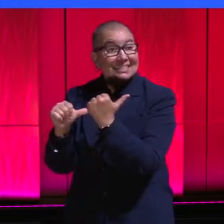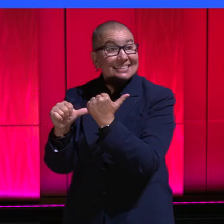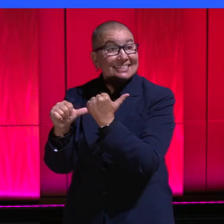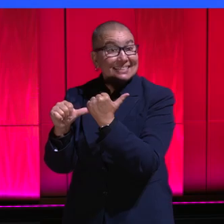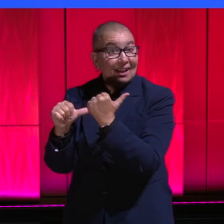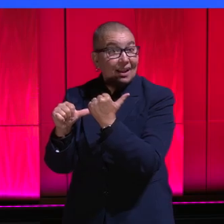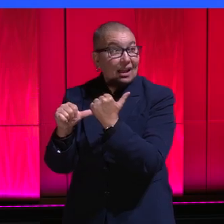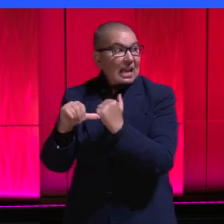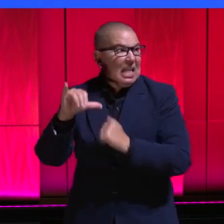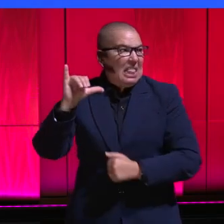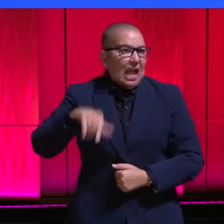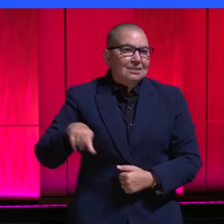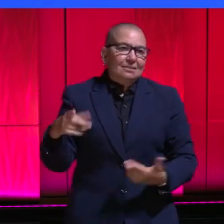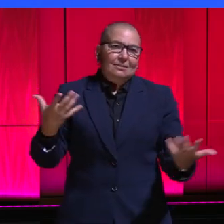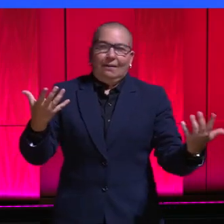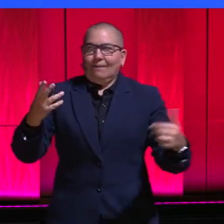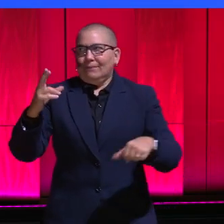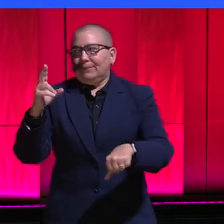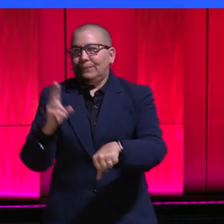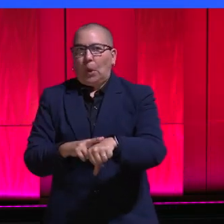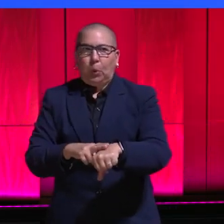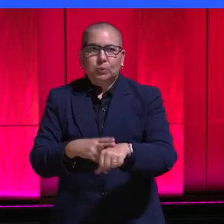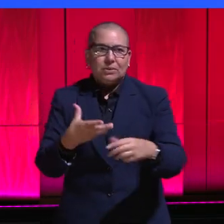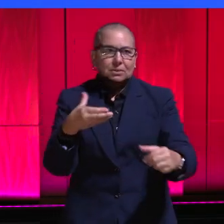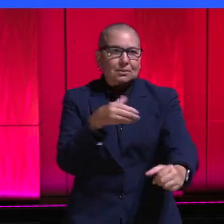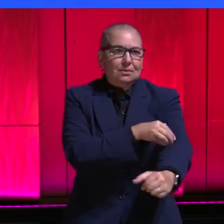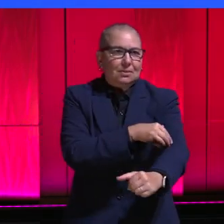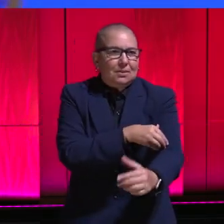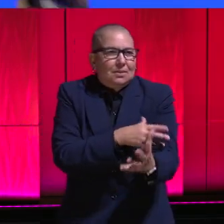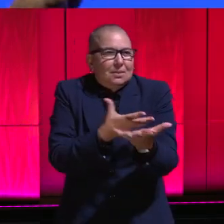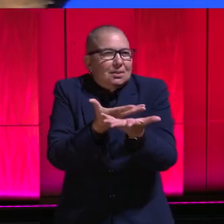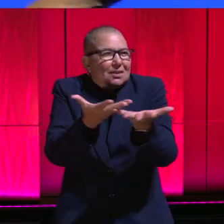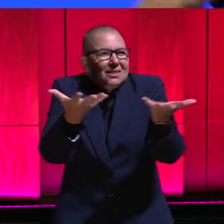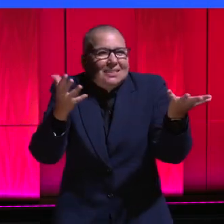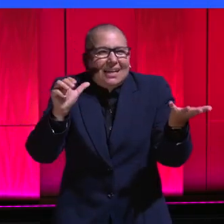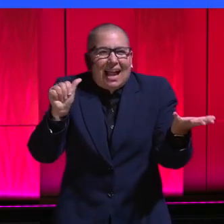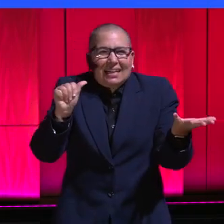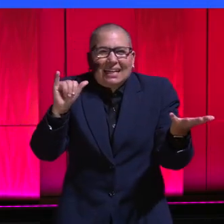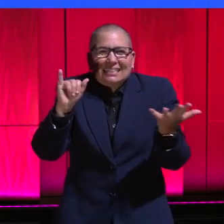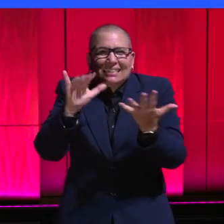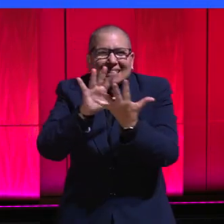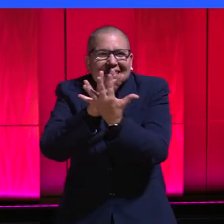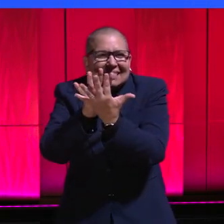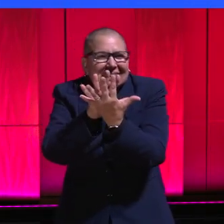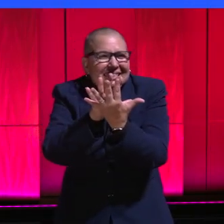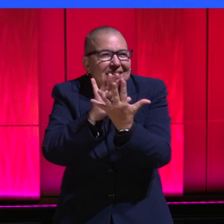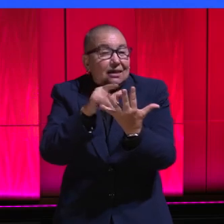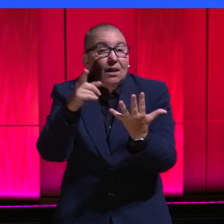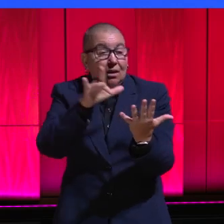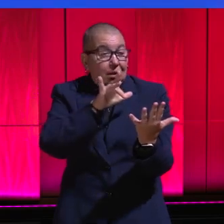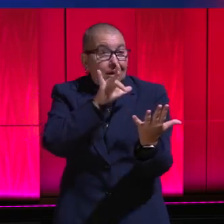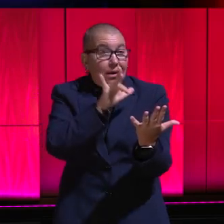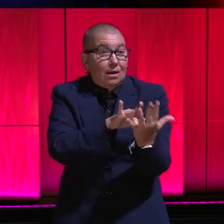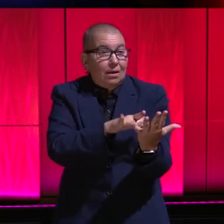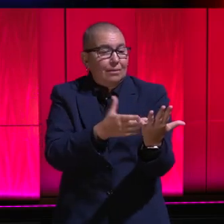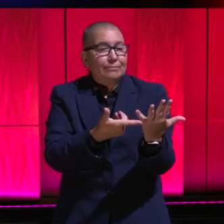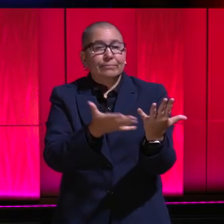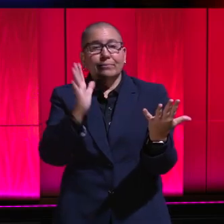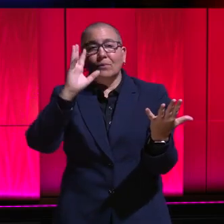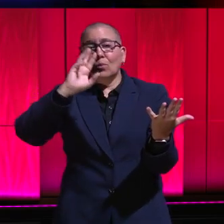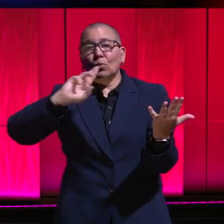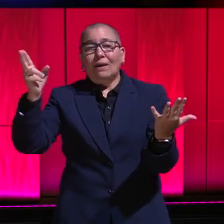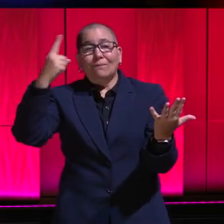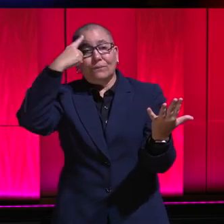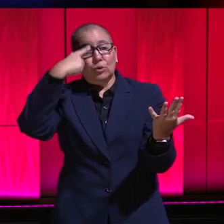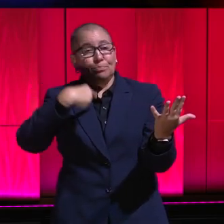interface, an interface that is available at your fingertips and across all of your Jamf admin portals. Think of it like having